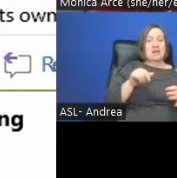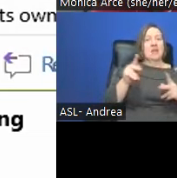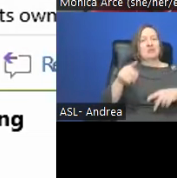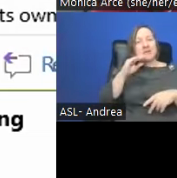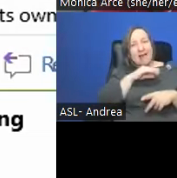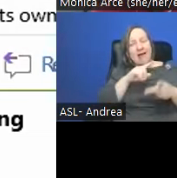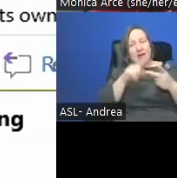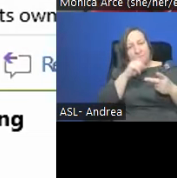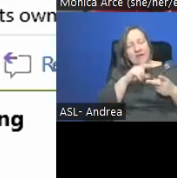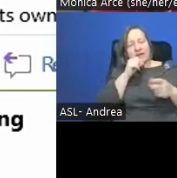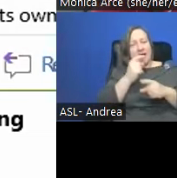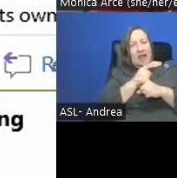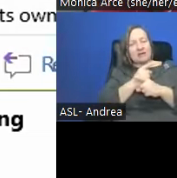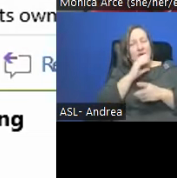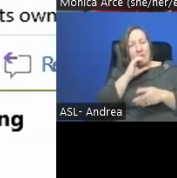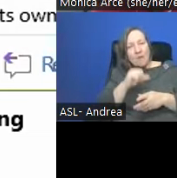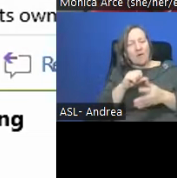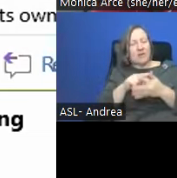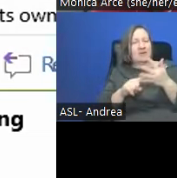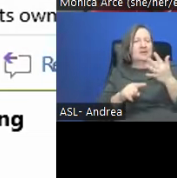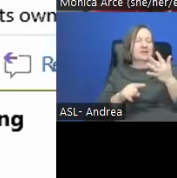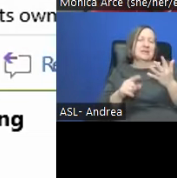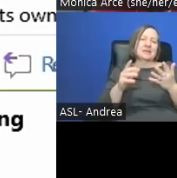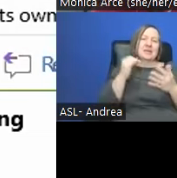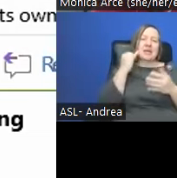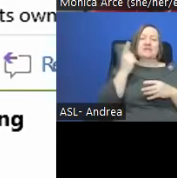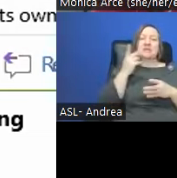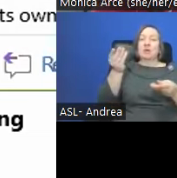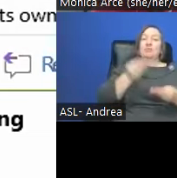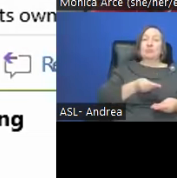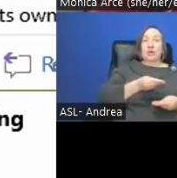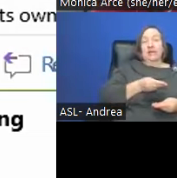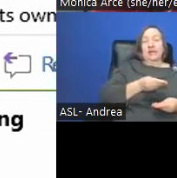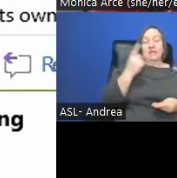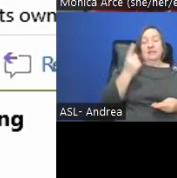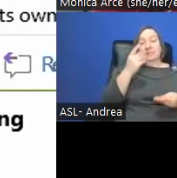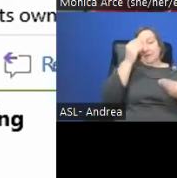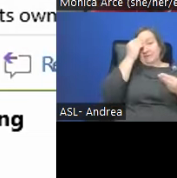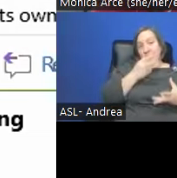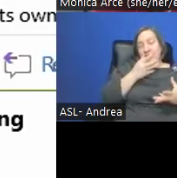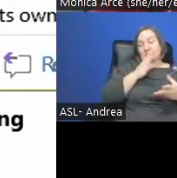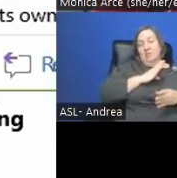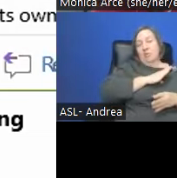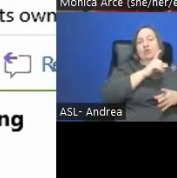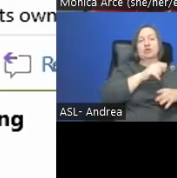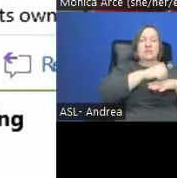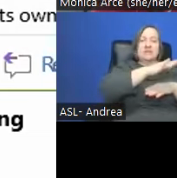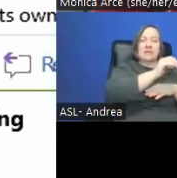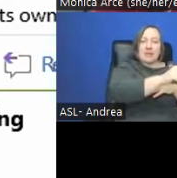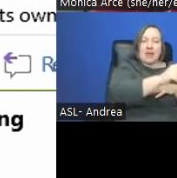if it wasn't accurate, or if it was outdated, and you know, so just if somebody brings a piece of information to the board, it should be sent back